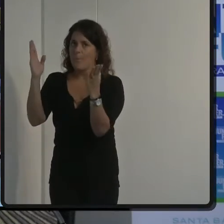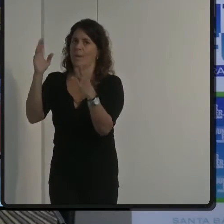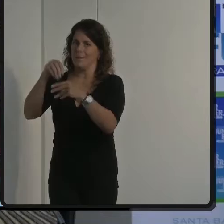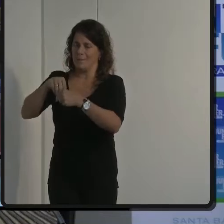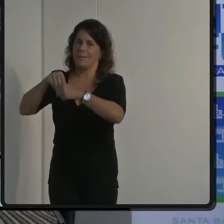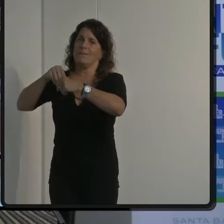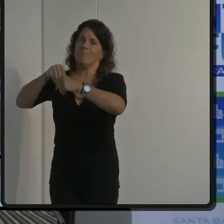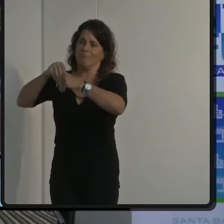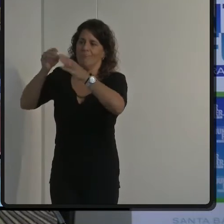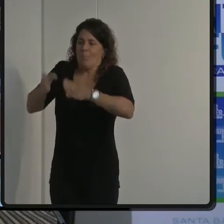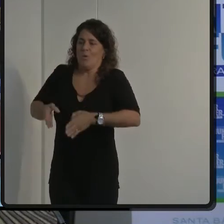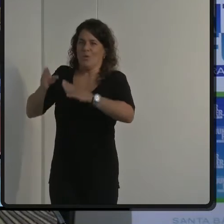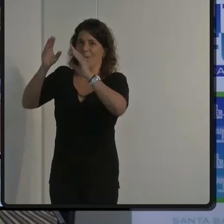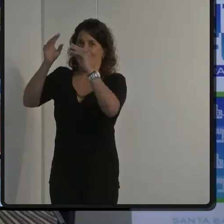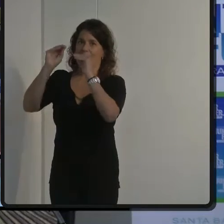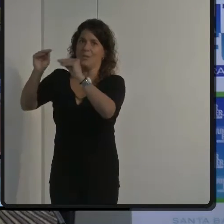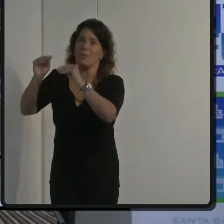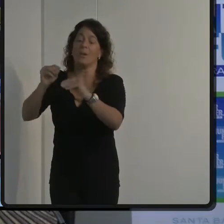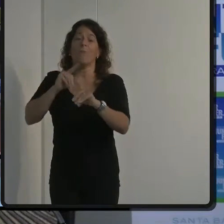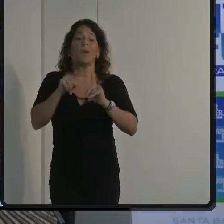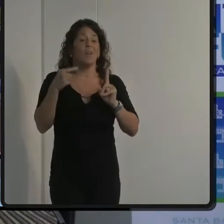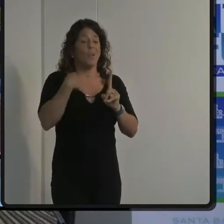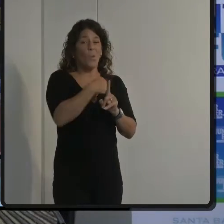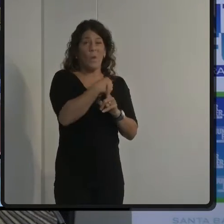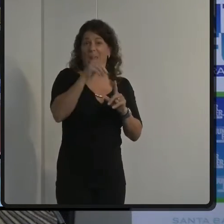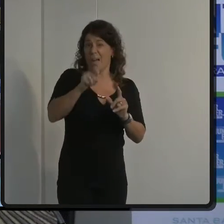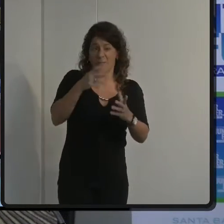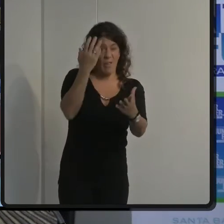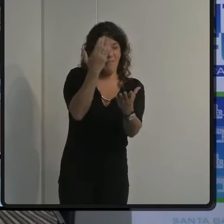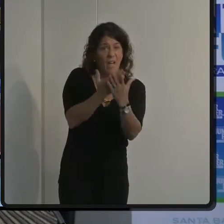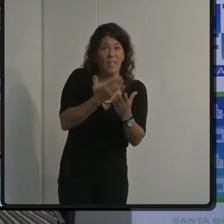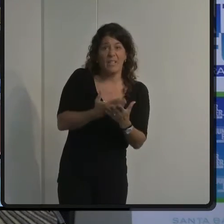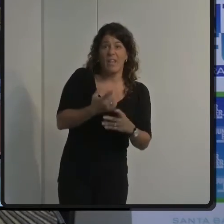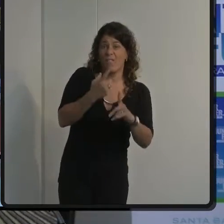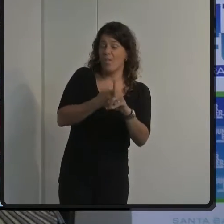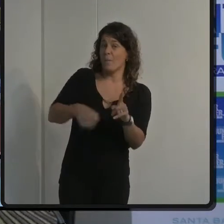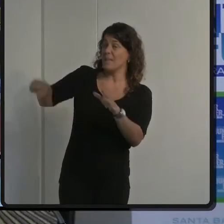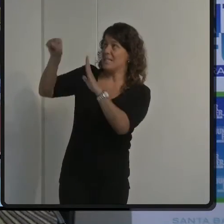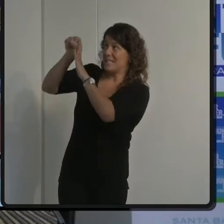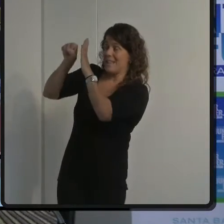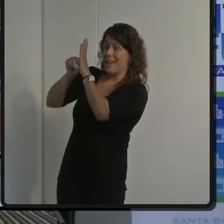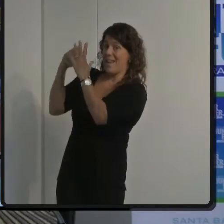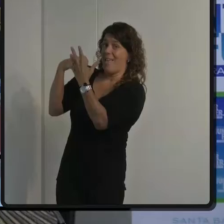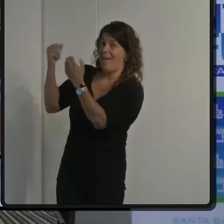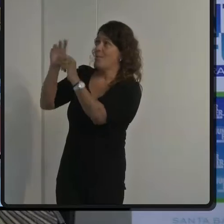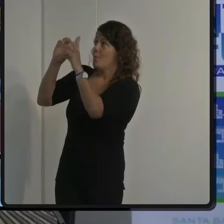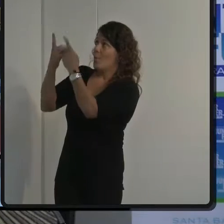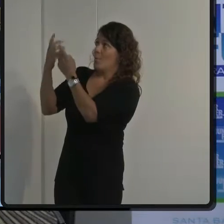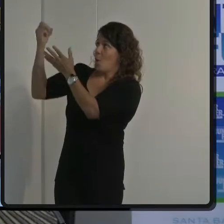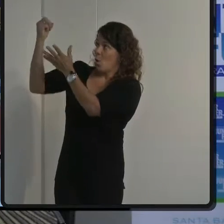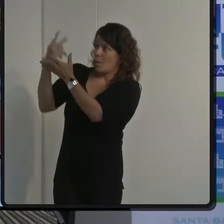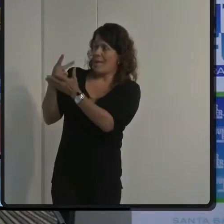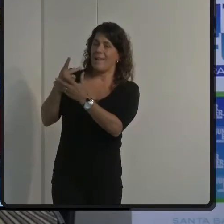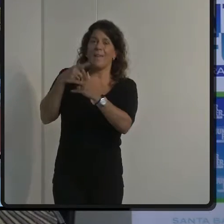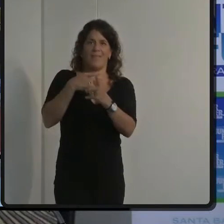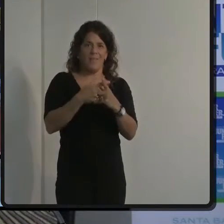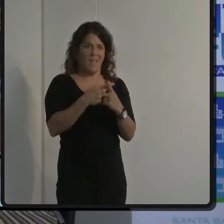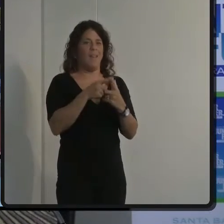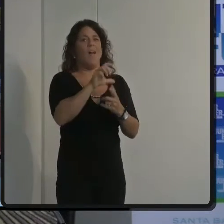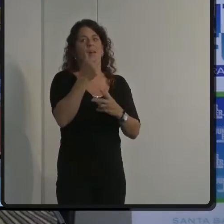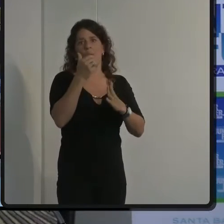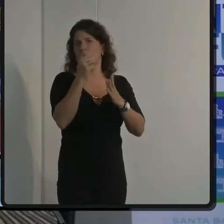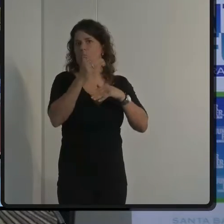we have to actually get it validated by the state health department and get their okay as well. And